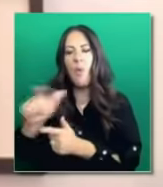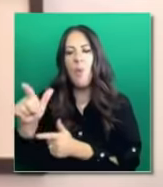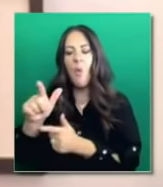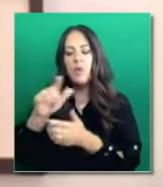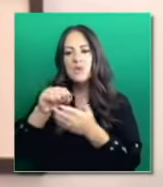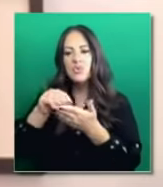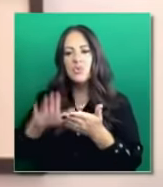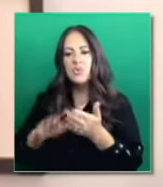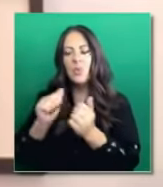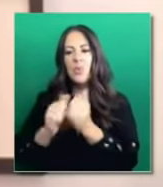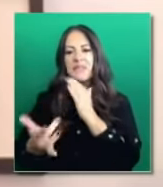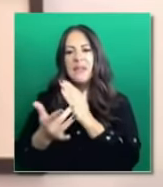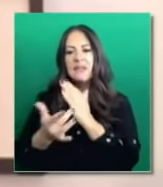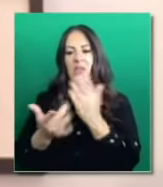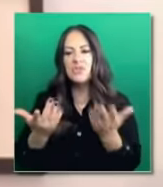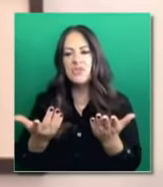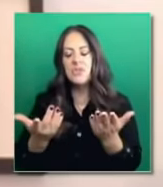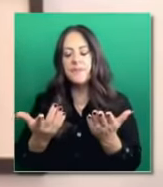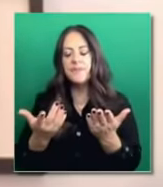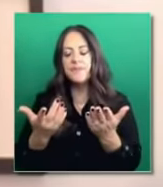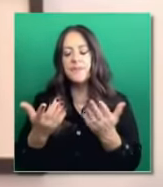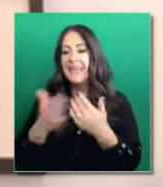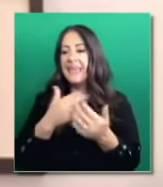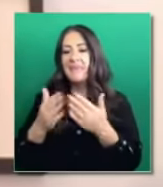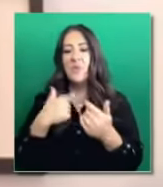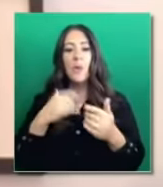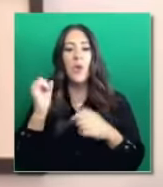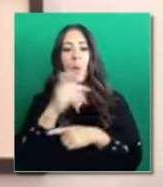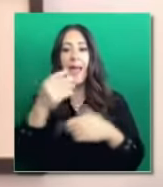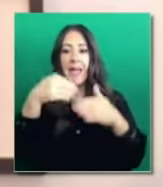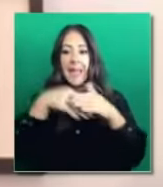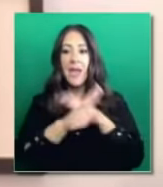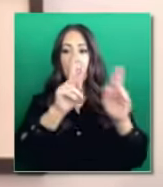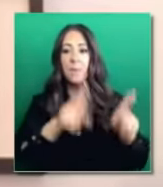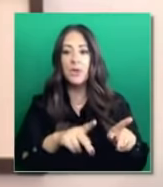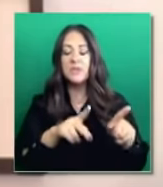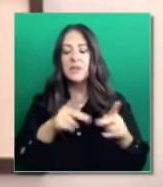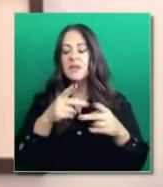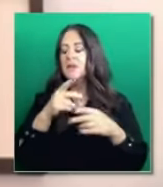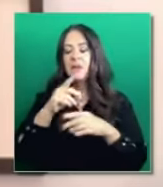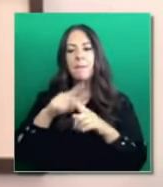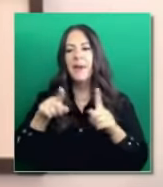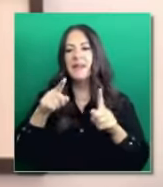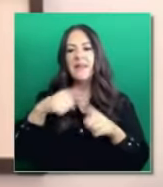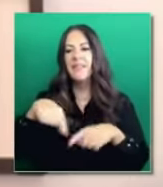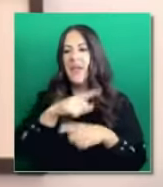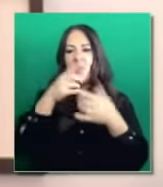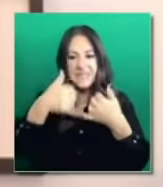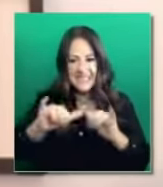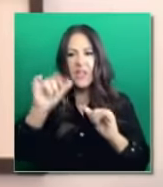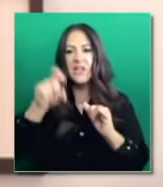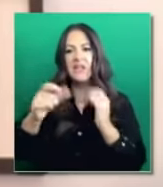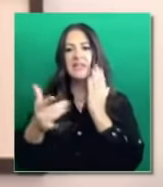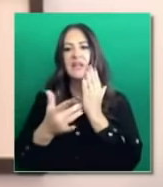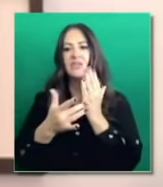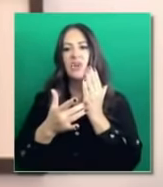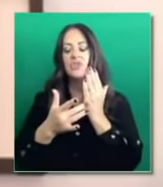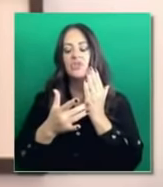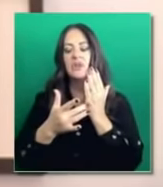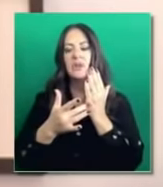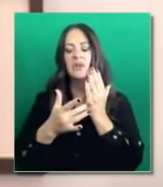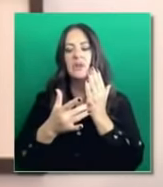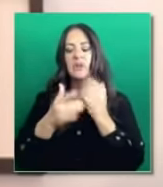it, even when our schools return to in-person instruction, they need that technology as much as ever to make sure they're preparing for the jobs of tomorrow.